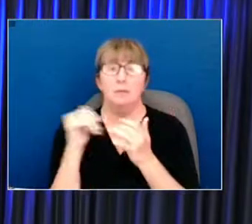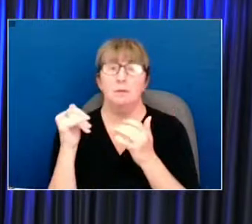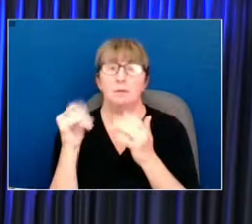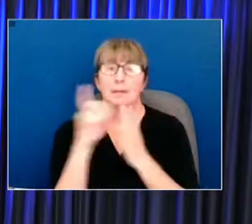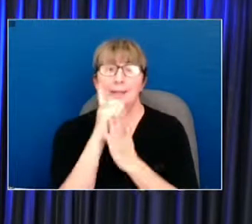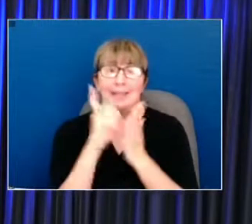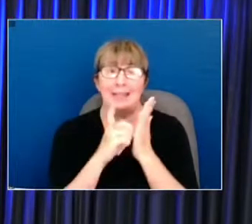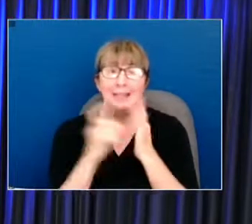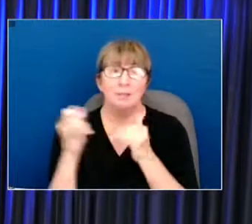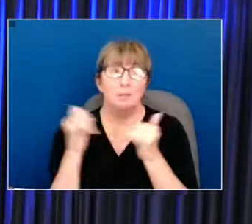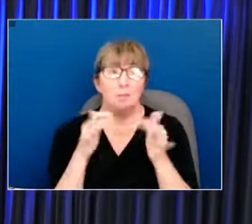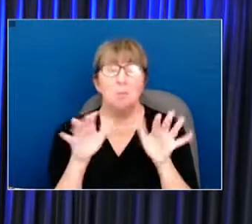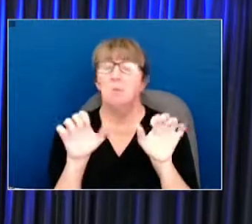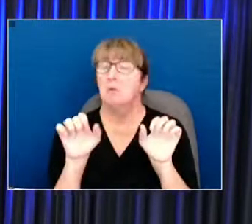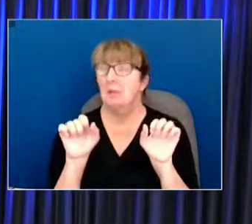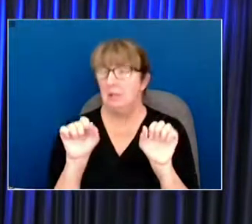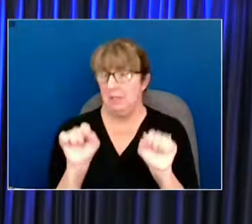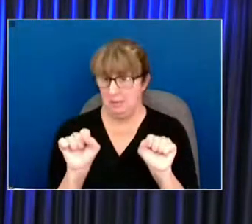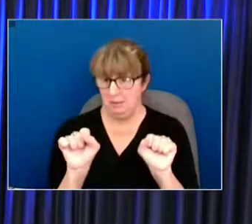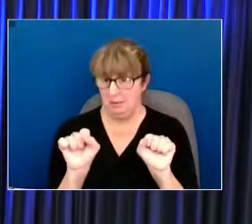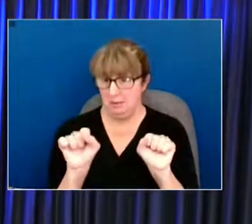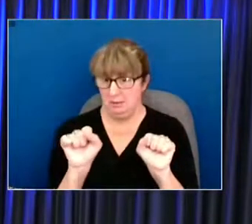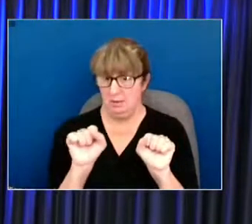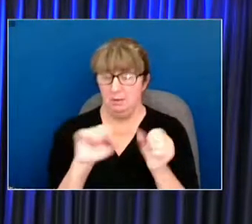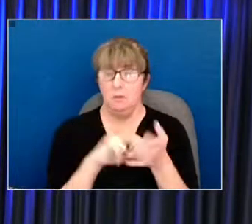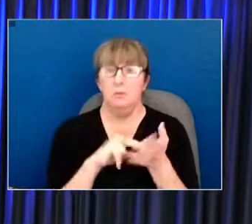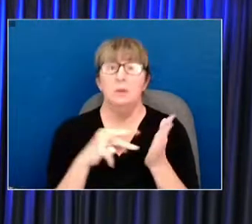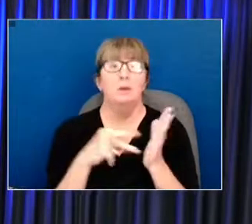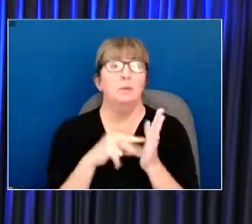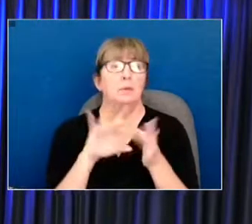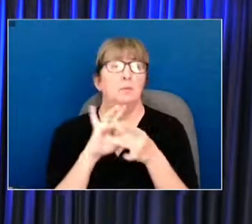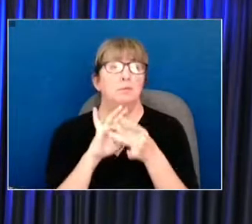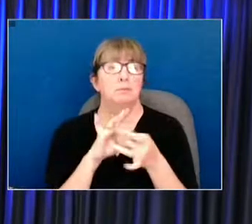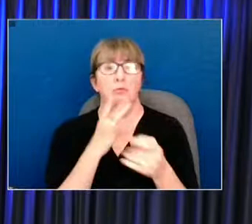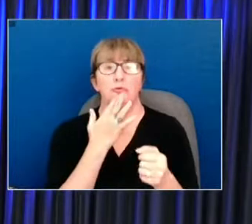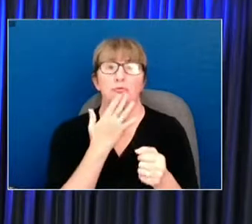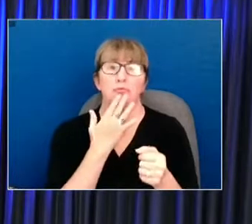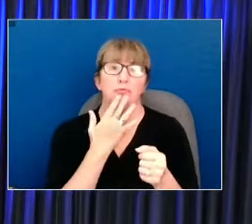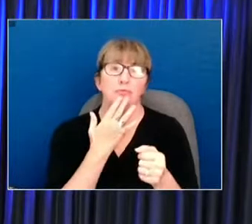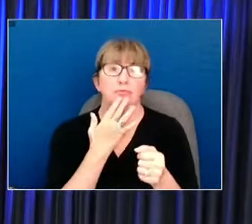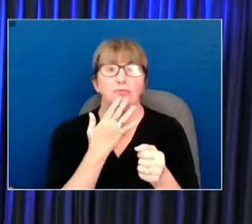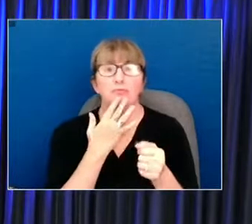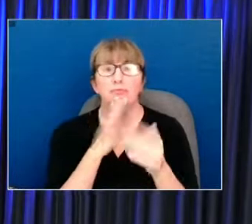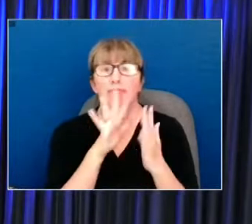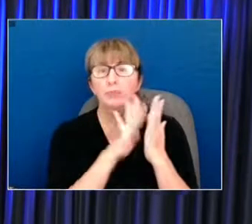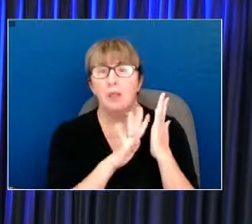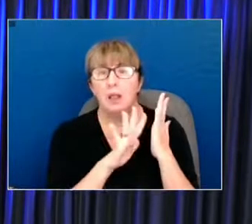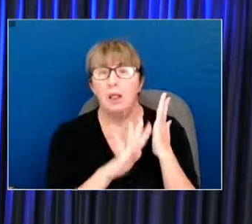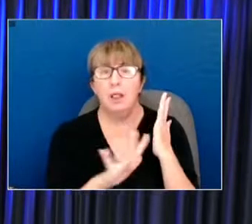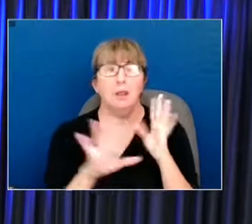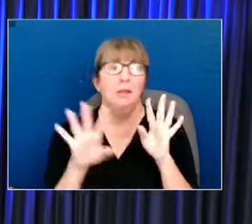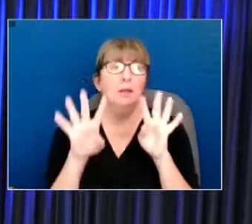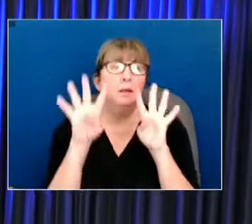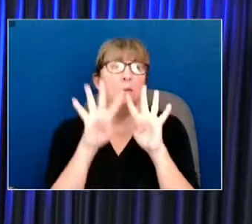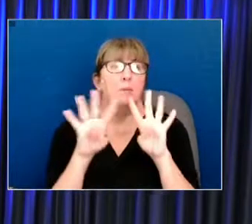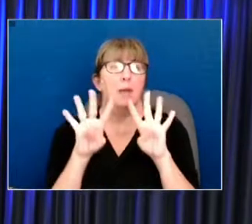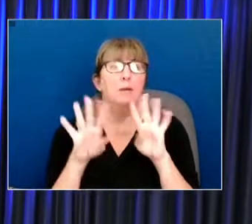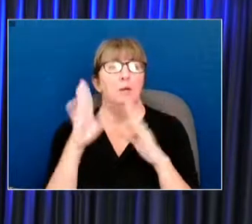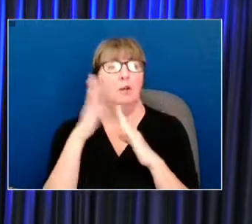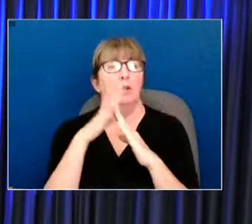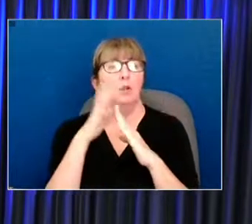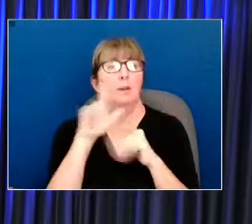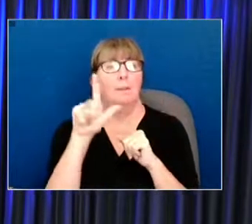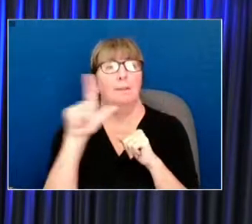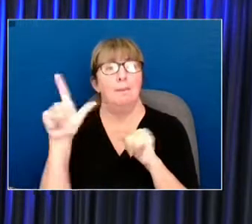what I mean by design, it's applicable to color palette, the banner that you see on the top left. Those can always